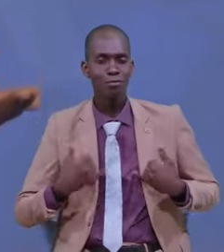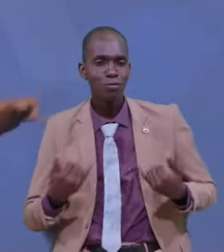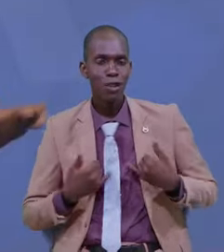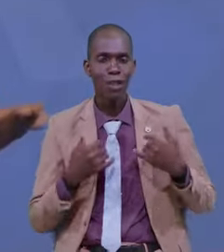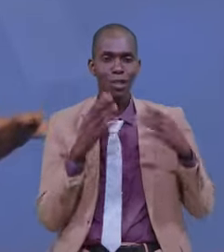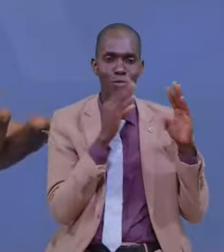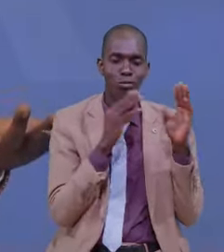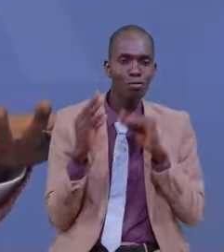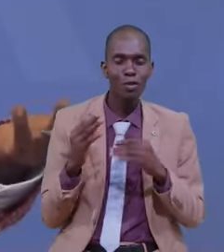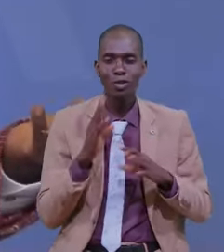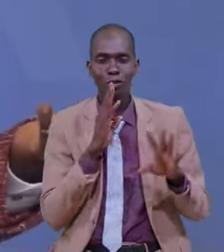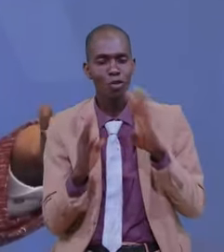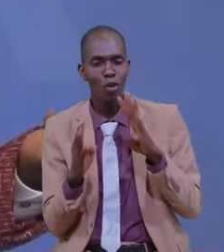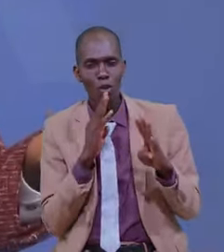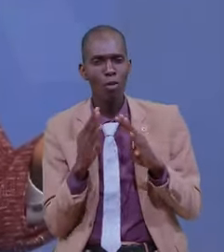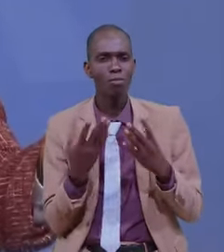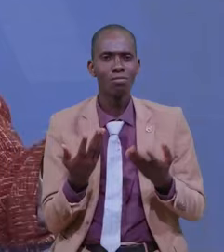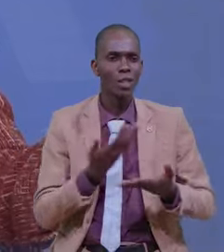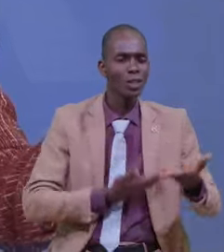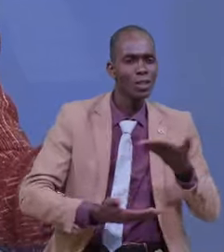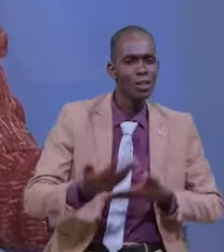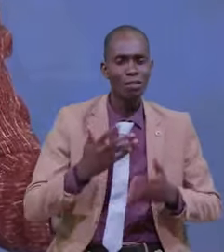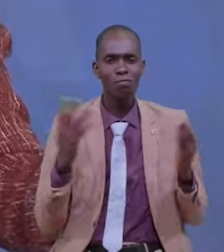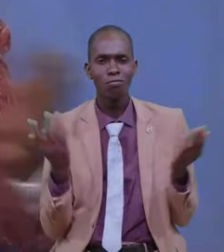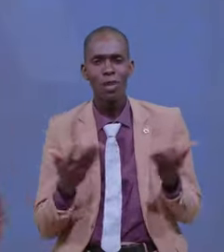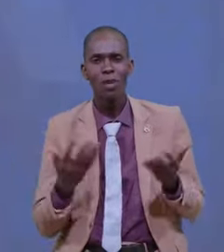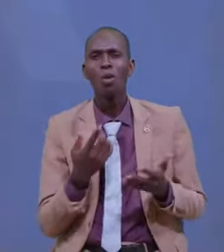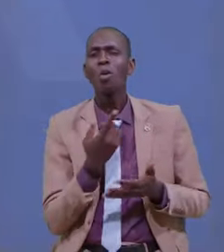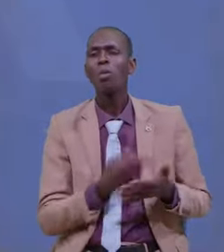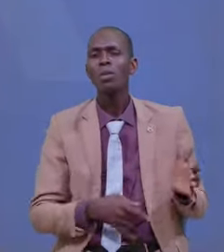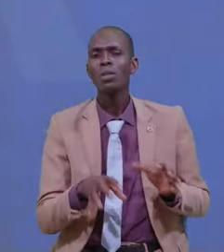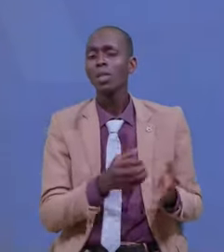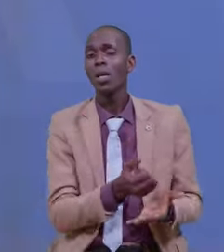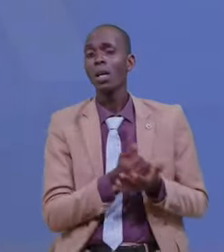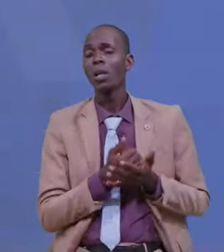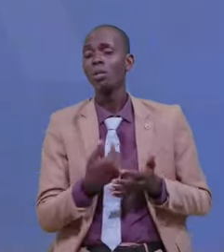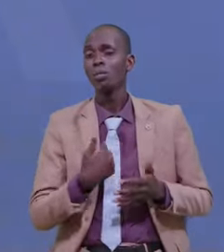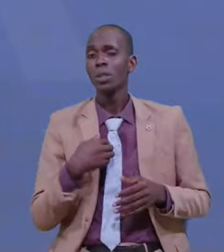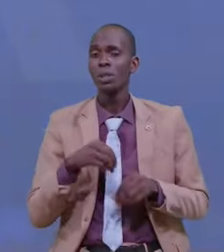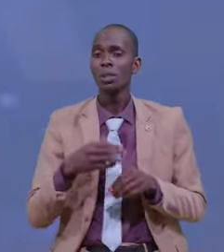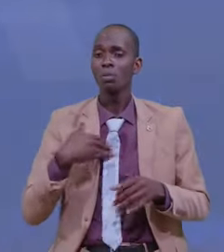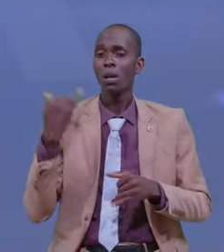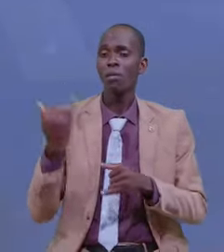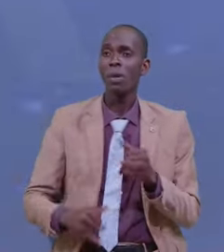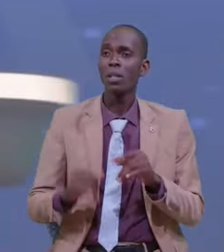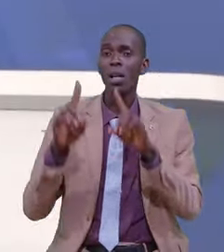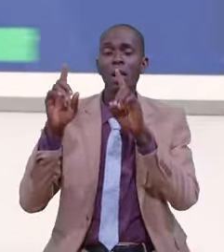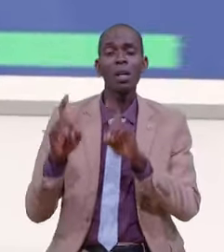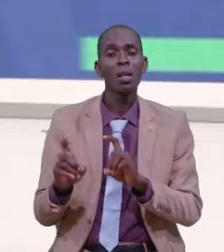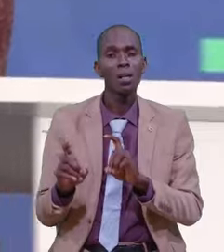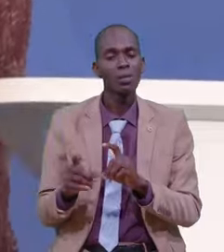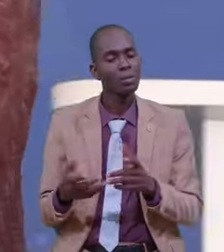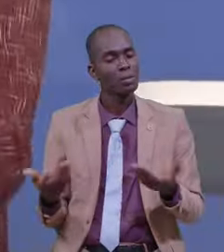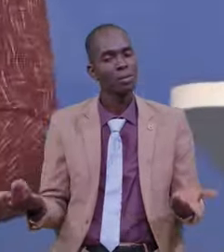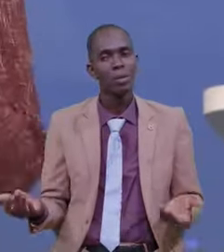does that yield to my final exam? I read all these novels and I spend time.